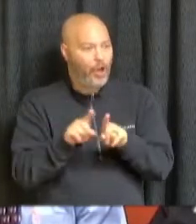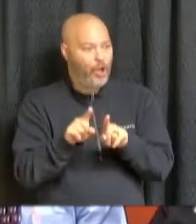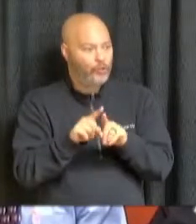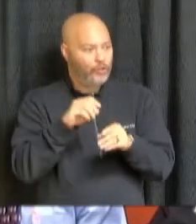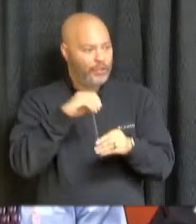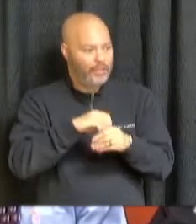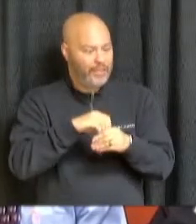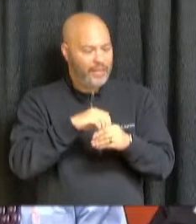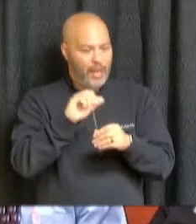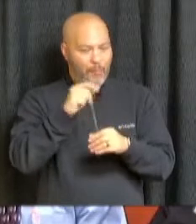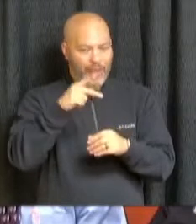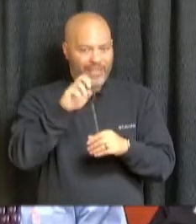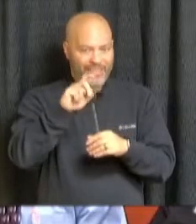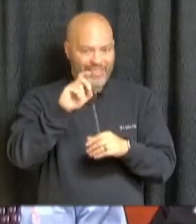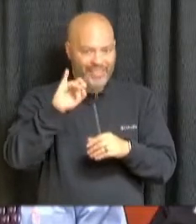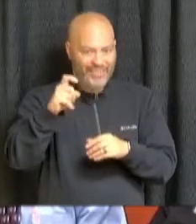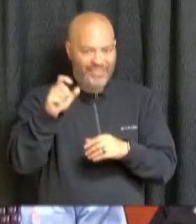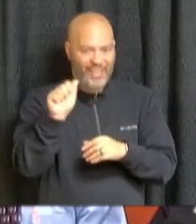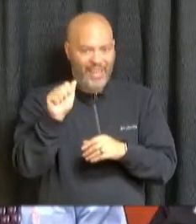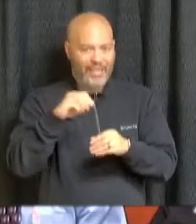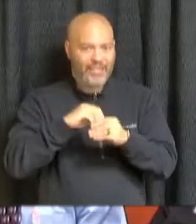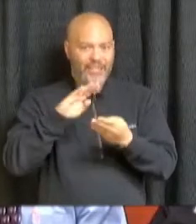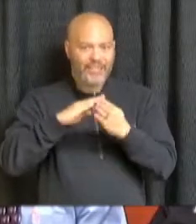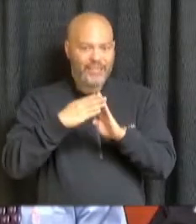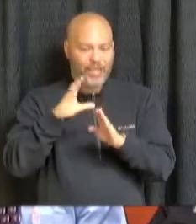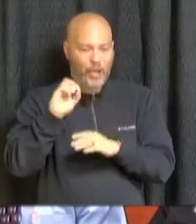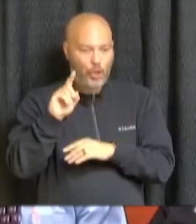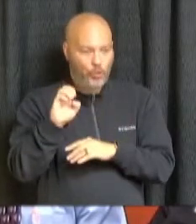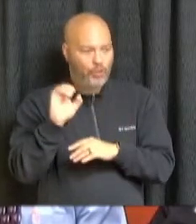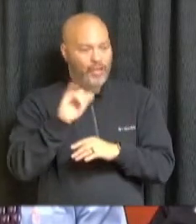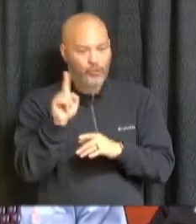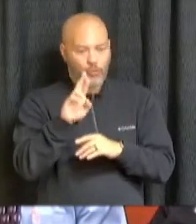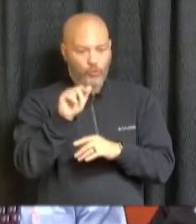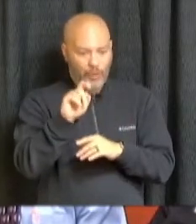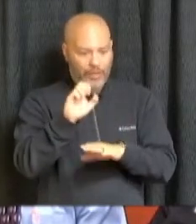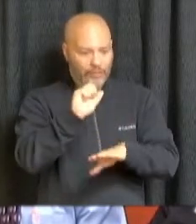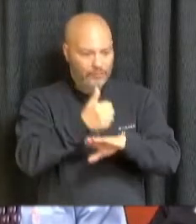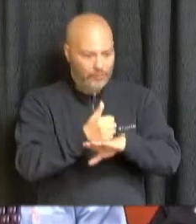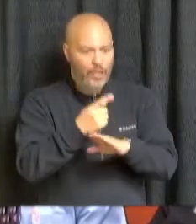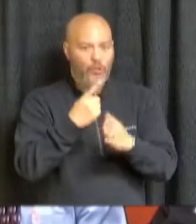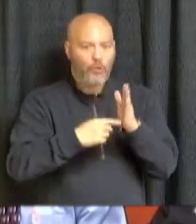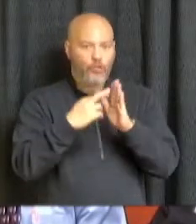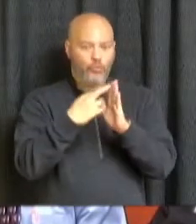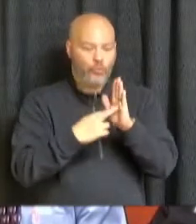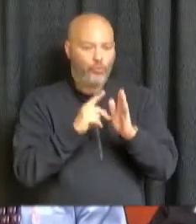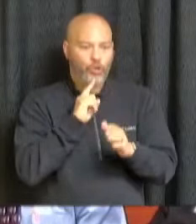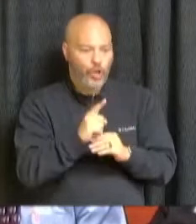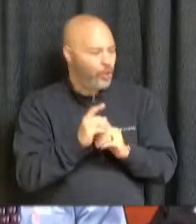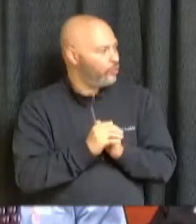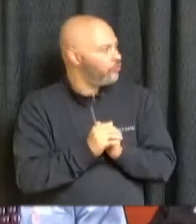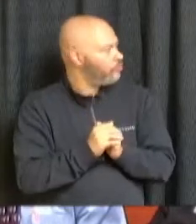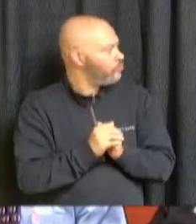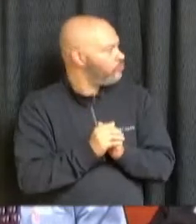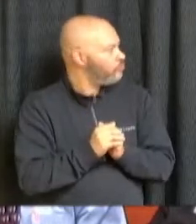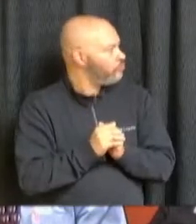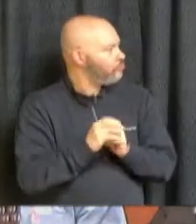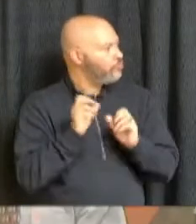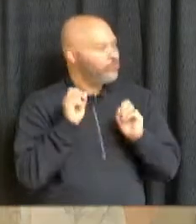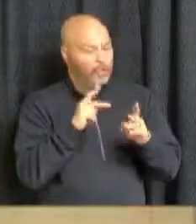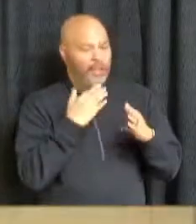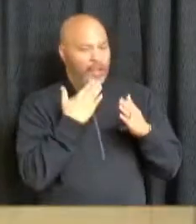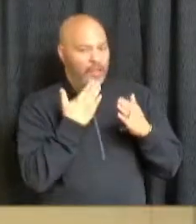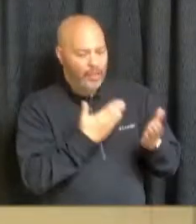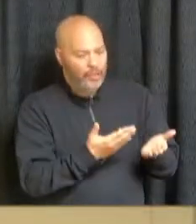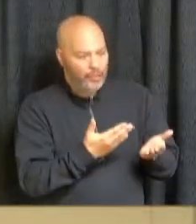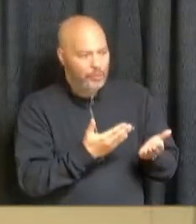in Appendix A in the city code. Okay. That's where the rates are set and what the regulations are. Okay, perfect. Thank you. I